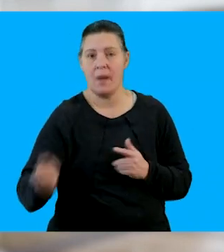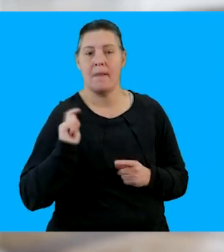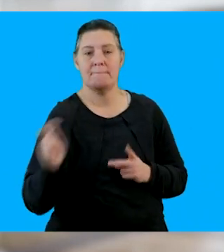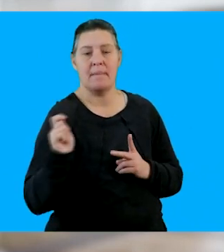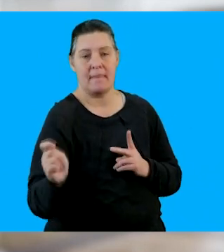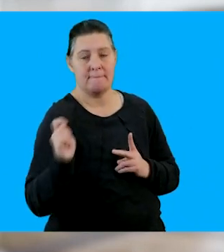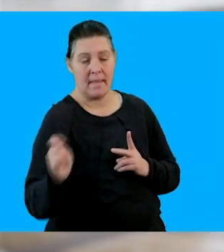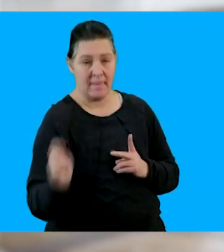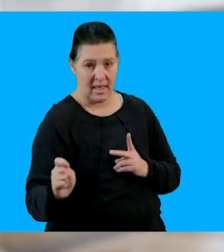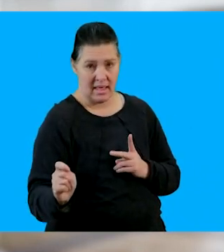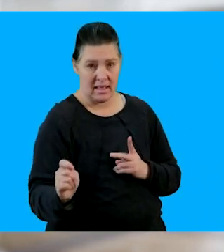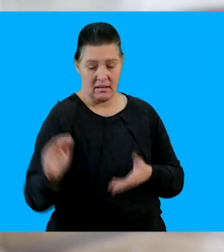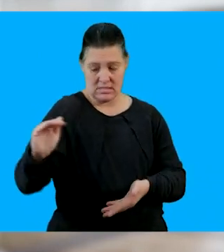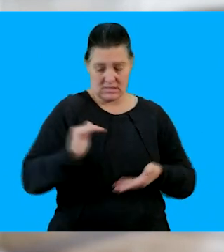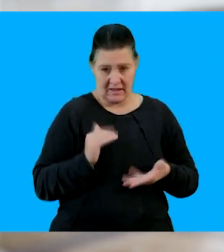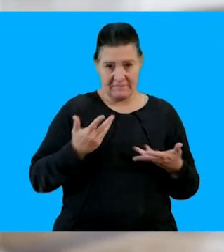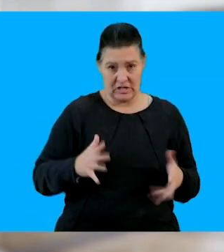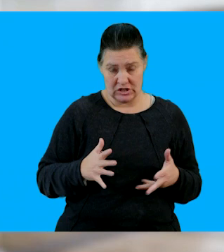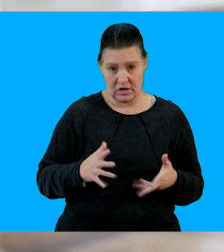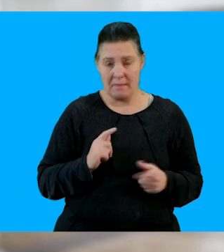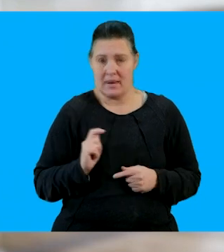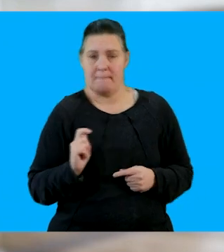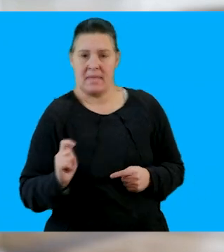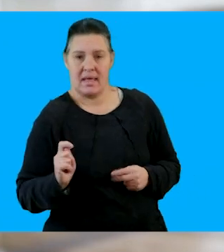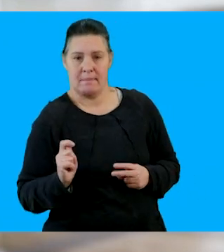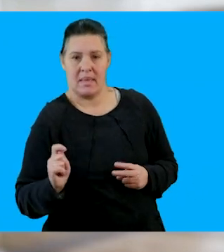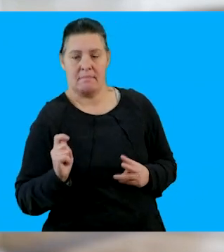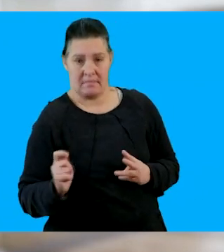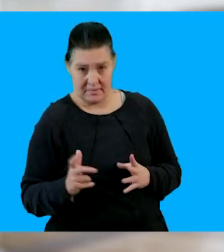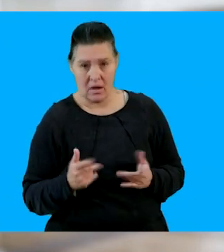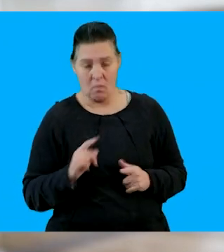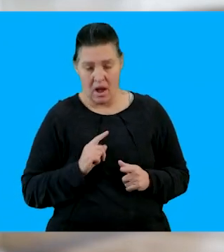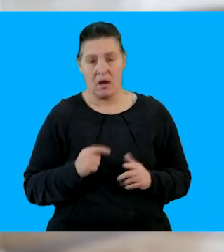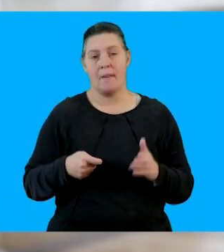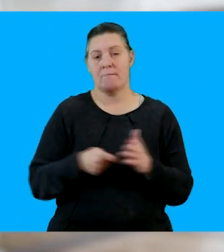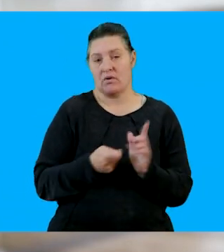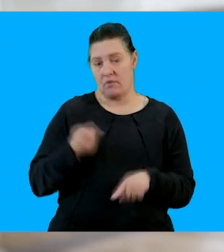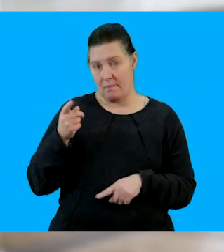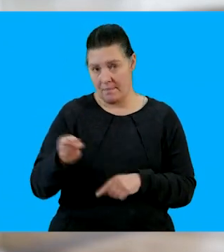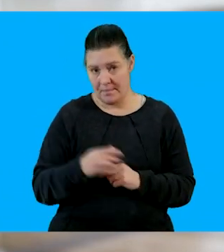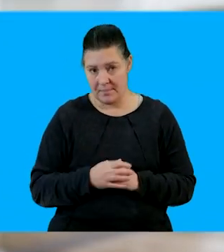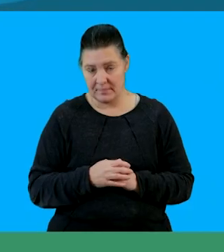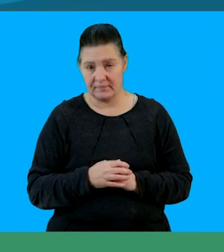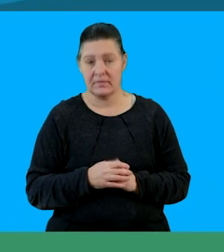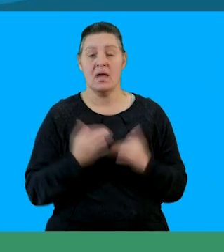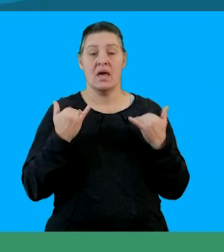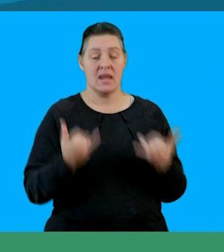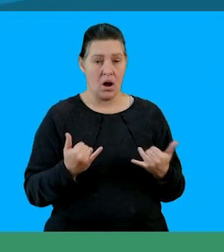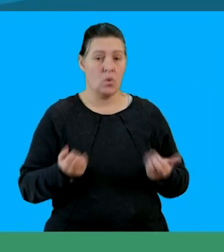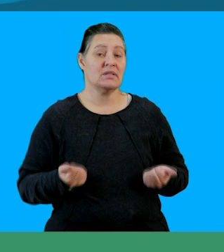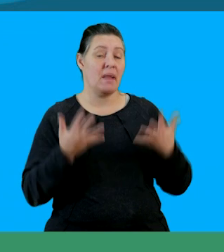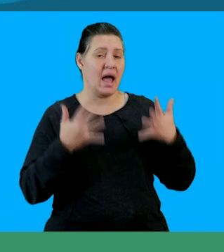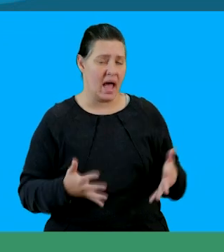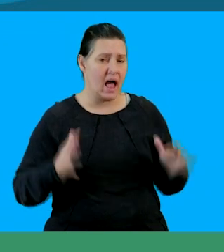you allowance to pay back the money for the stock or the raw materials that you have bought from them. Then